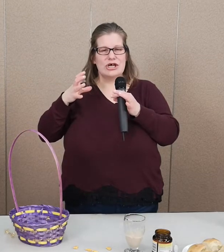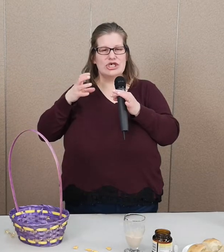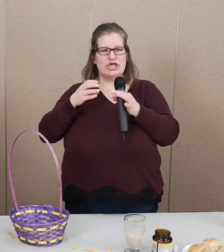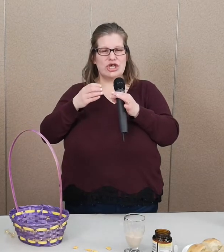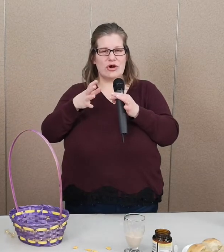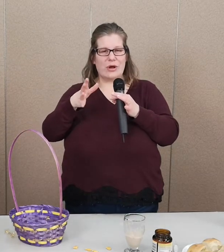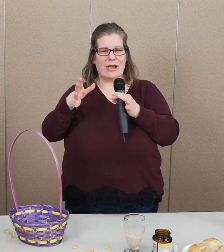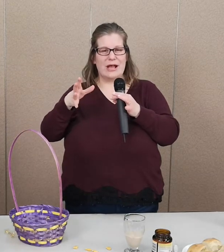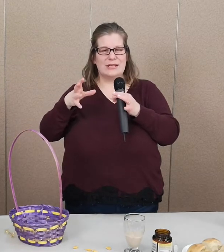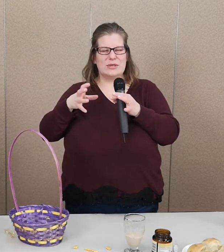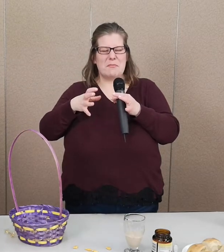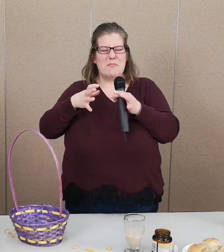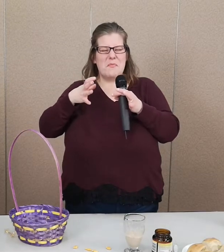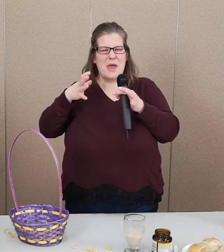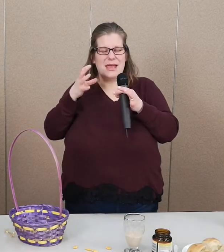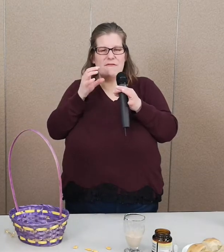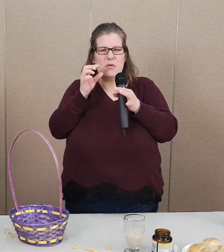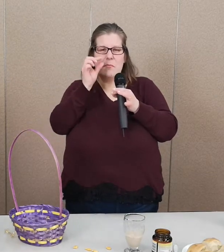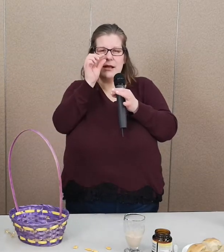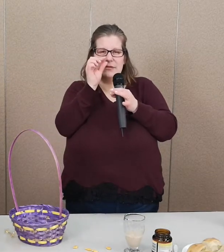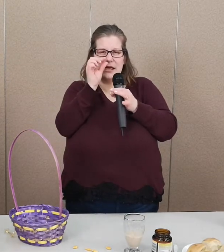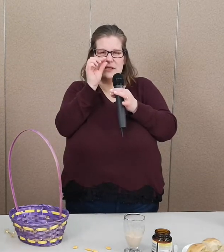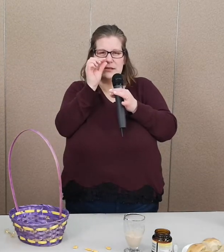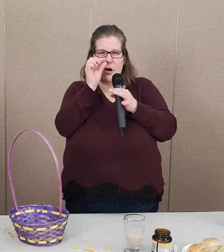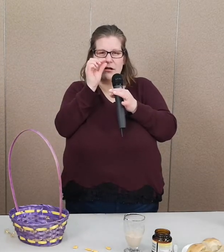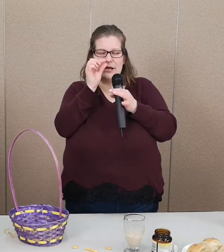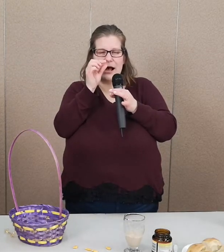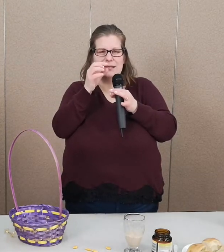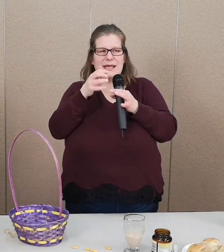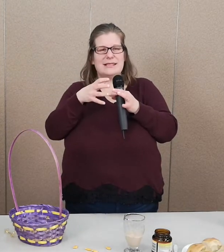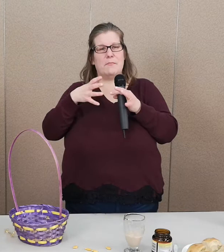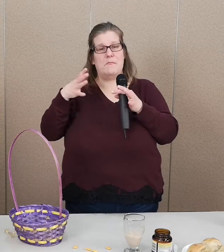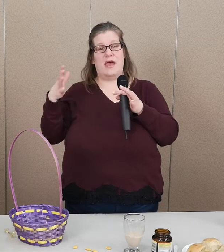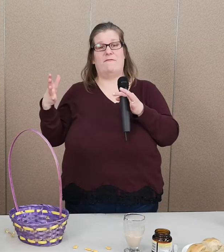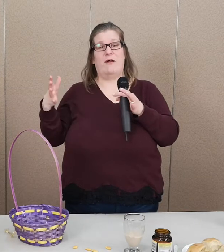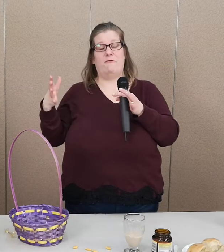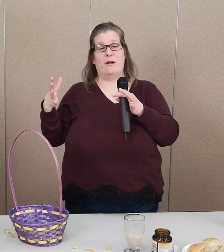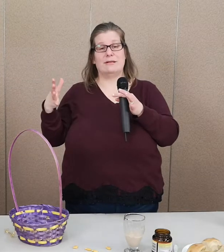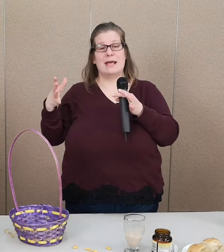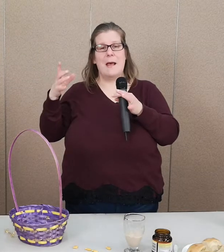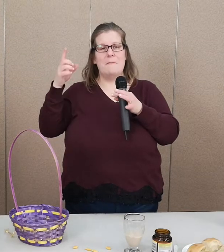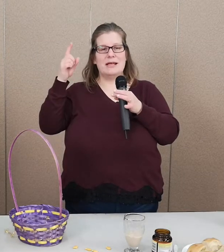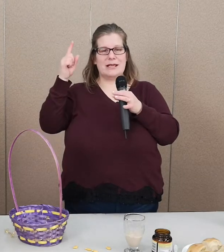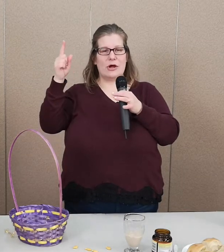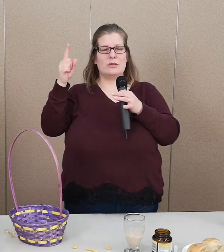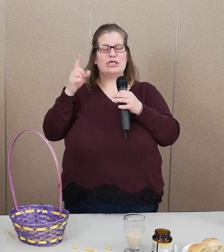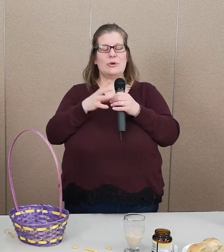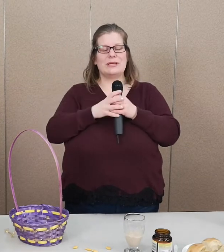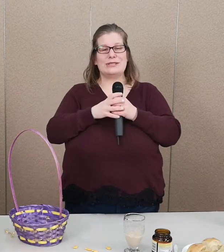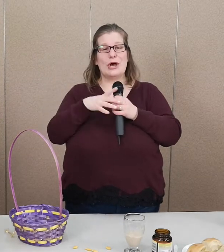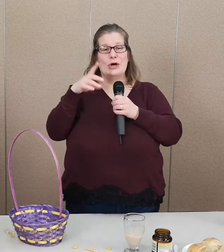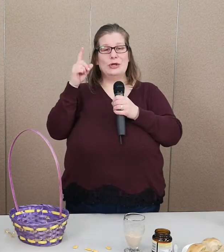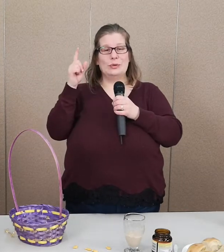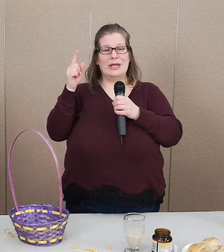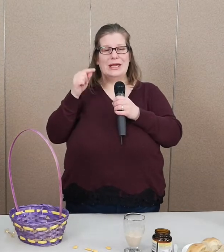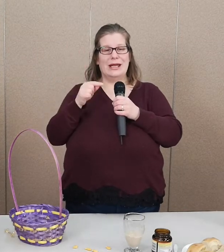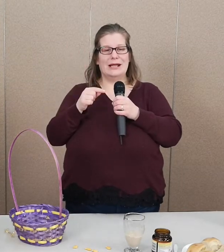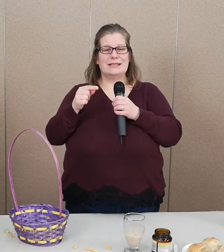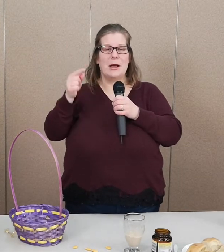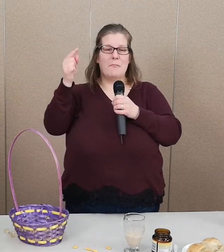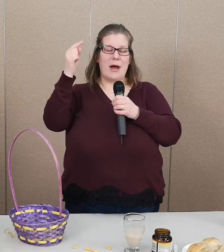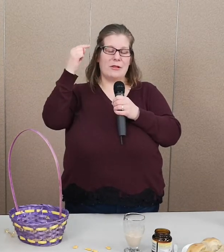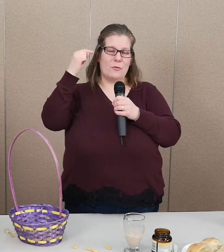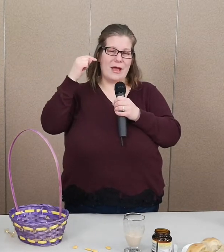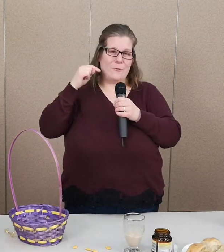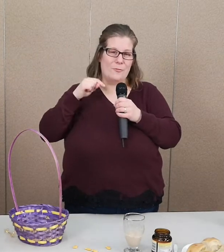us sharing. So it's big, even though it might seem small to us, it's big for everyone else because it shows us who he